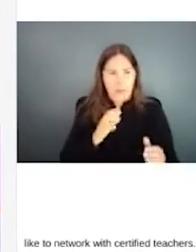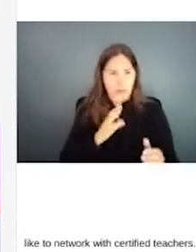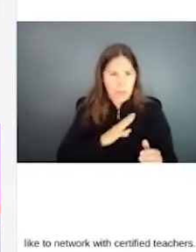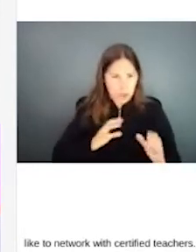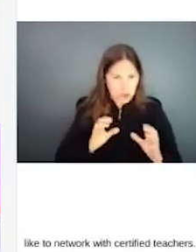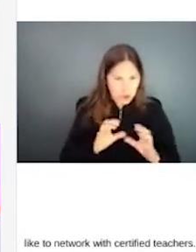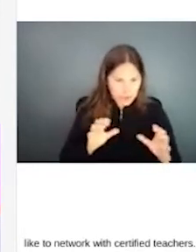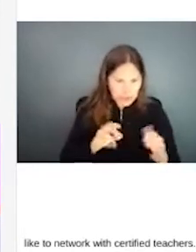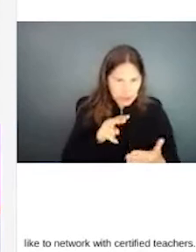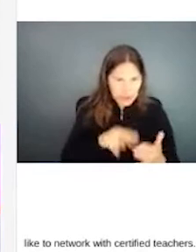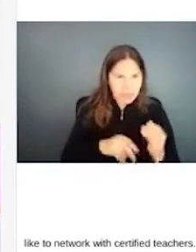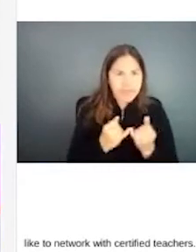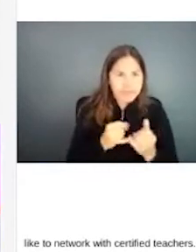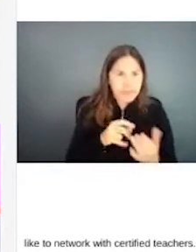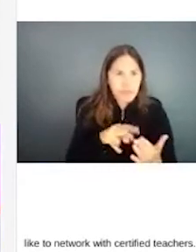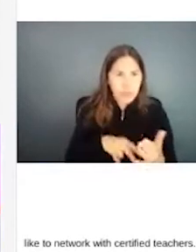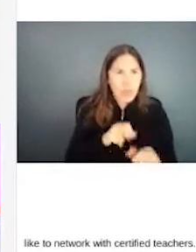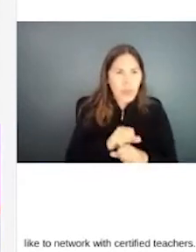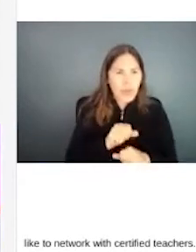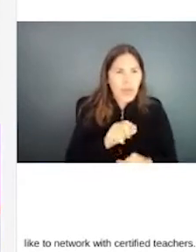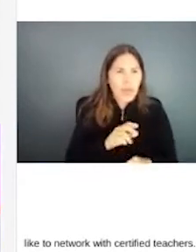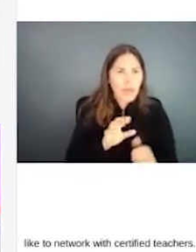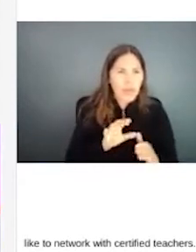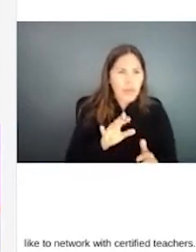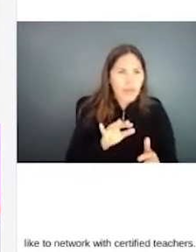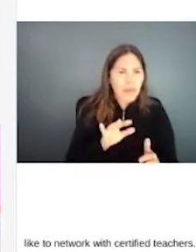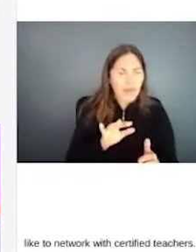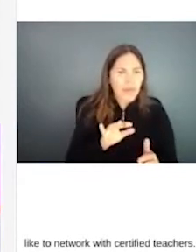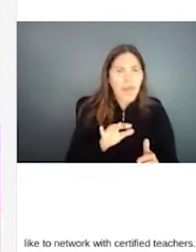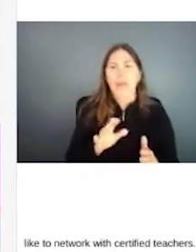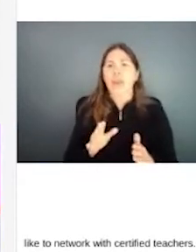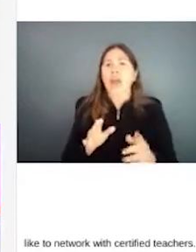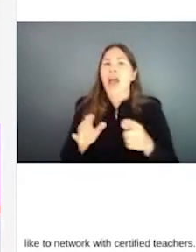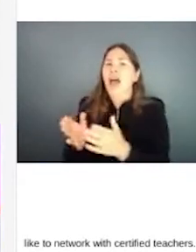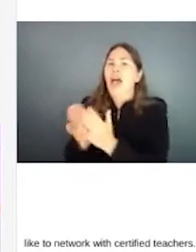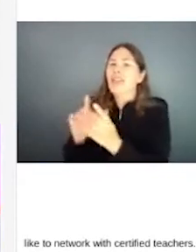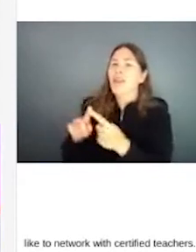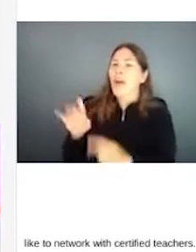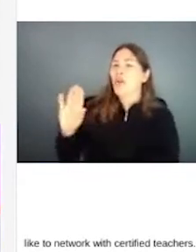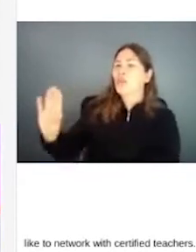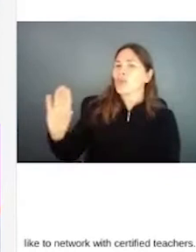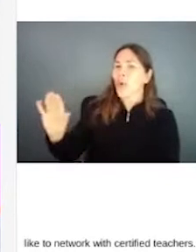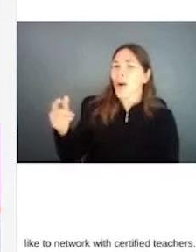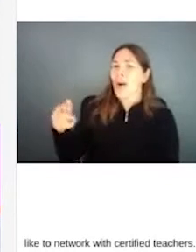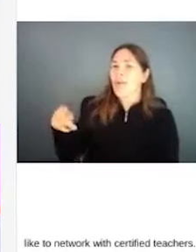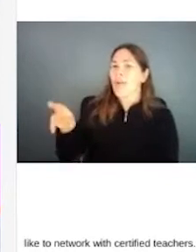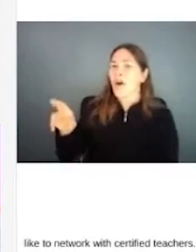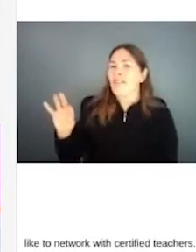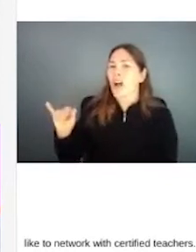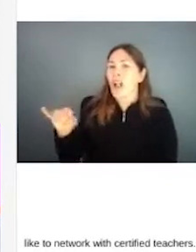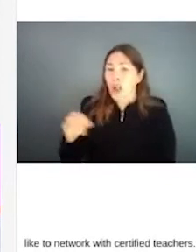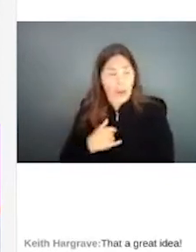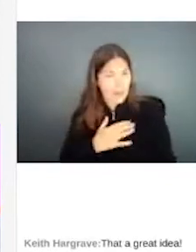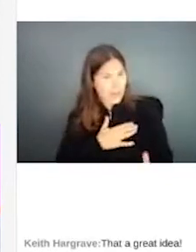Adobe Source certified. There we go. They're asking about your portfolio, Dennis. My honors